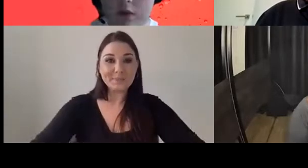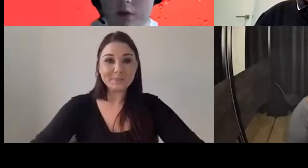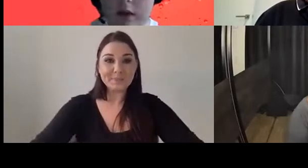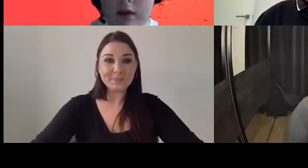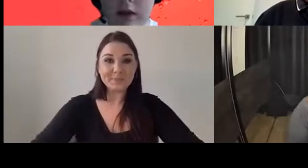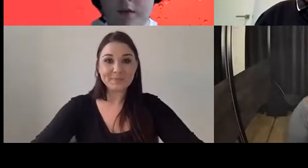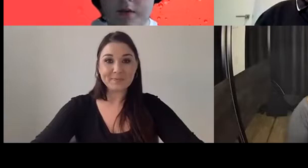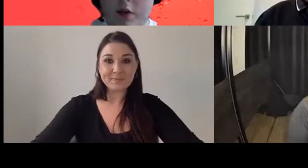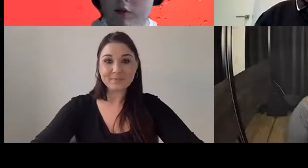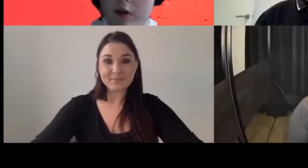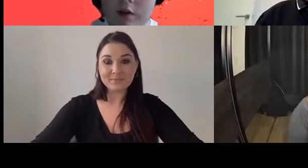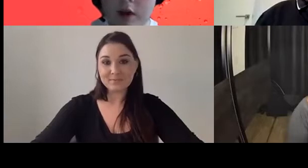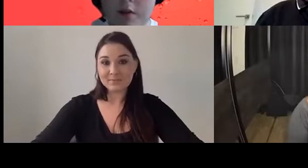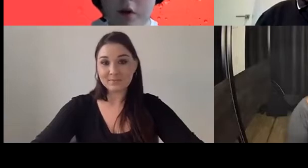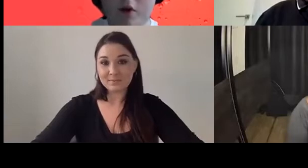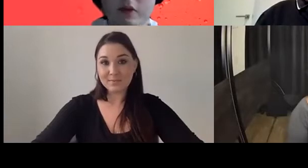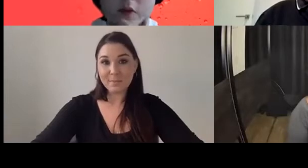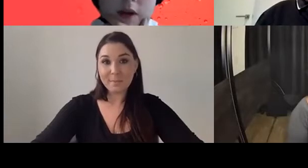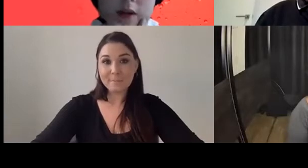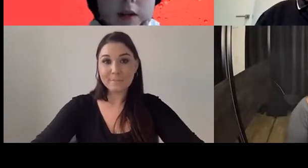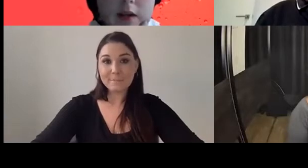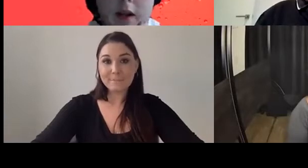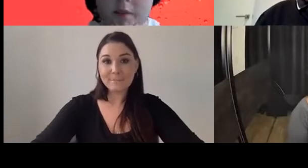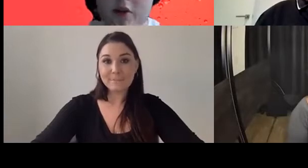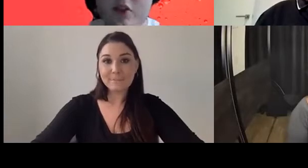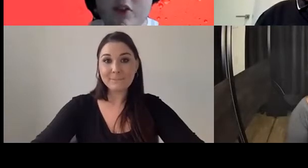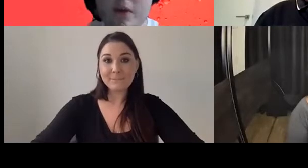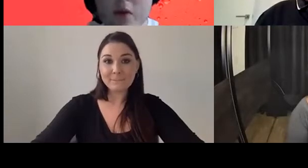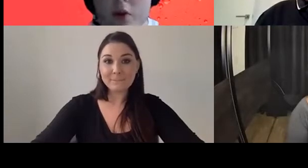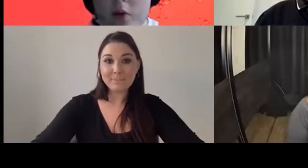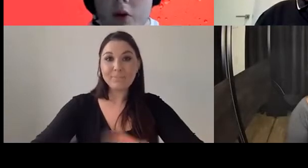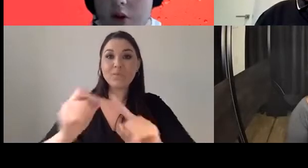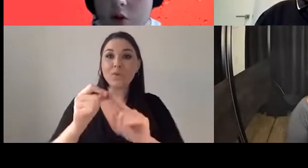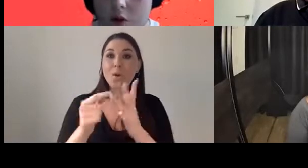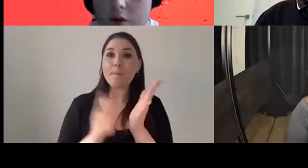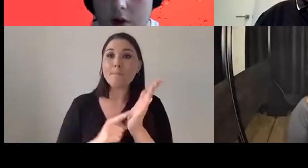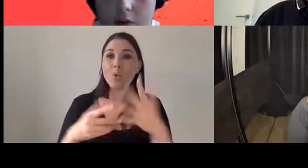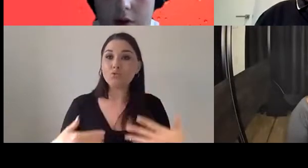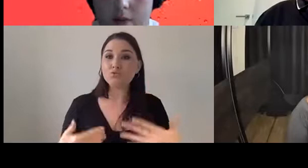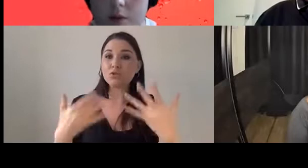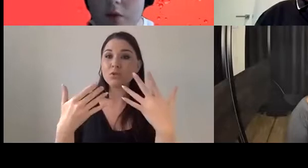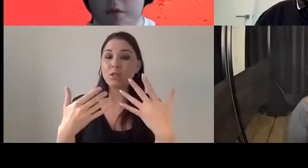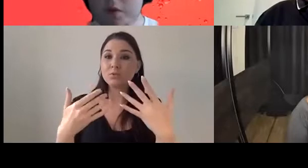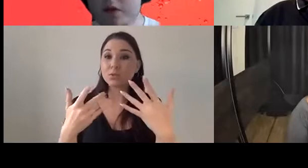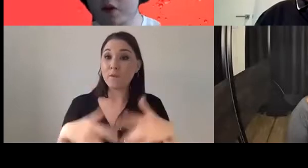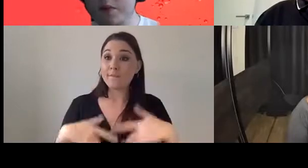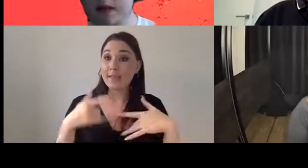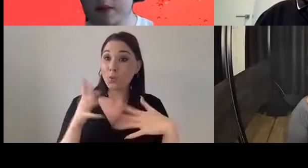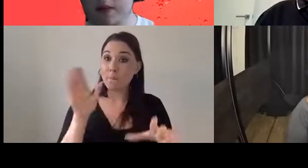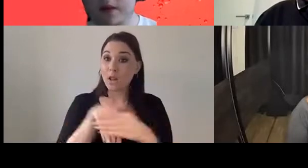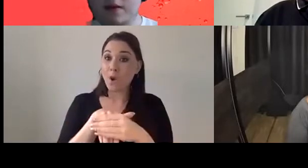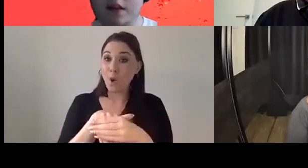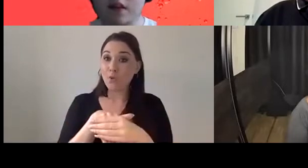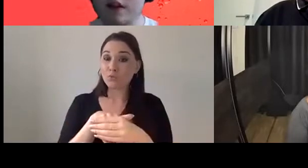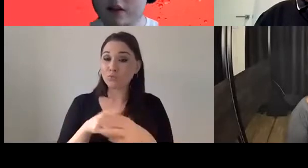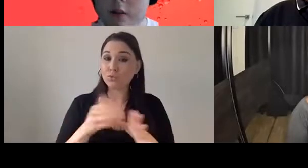So so we have a poll result in, and do you feel that you belong at your current company? So we've got 49%